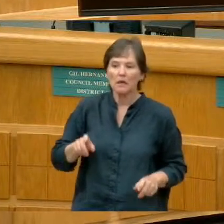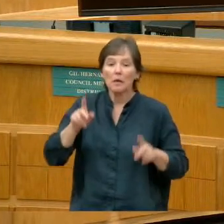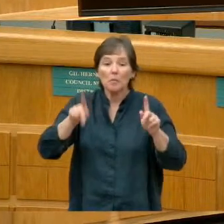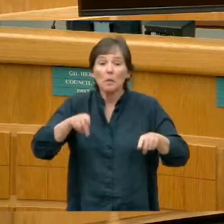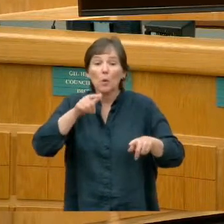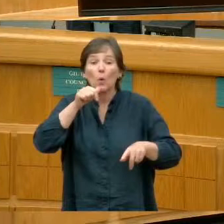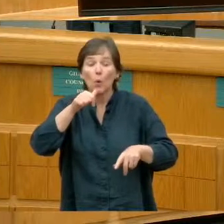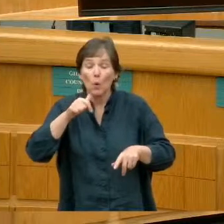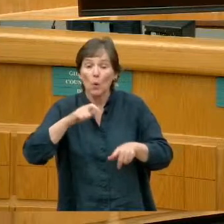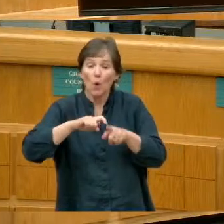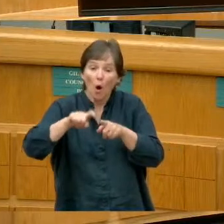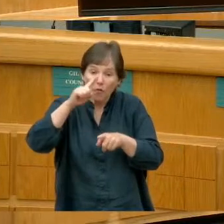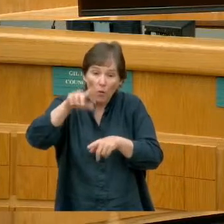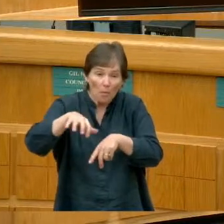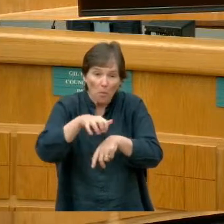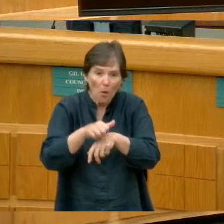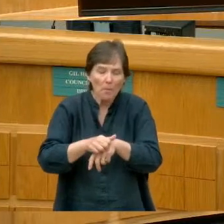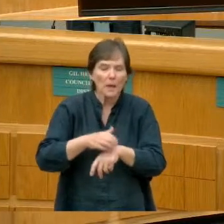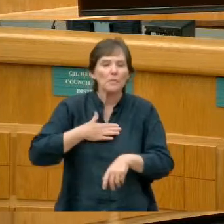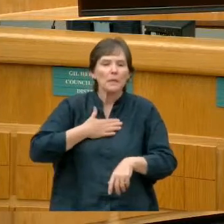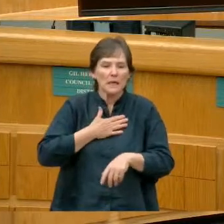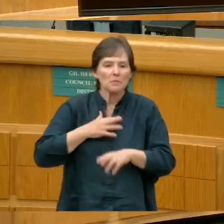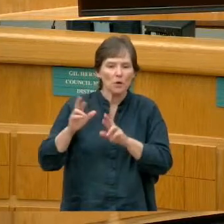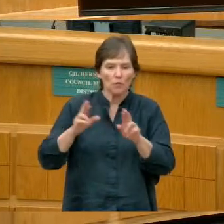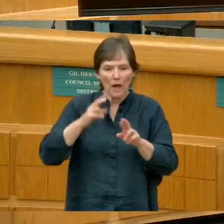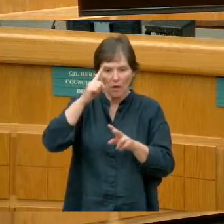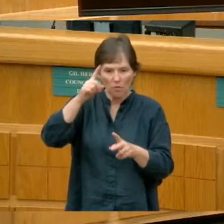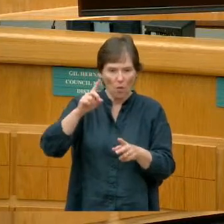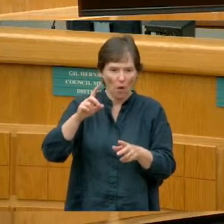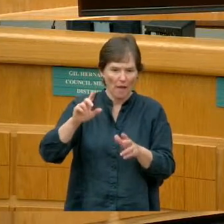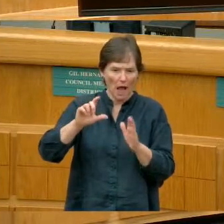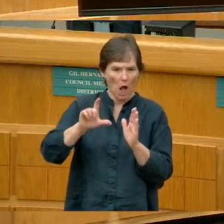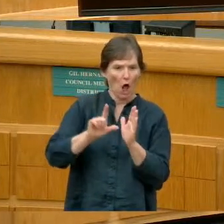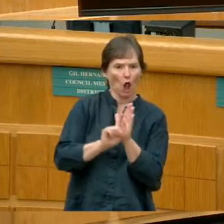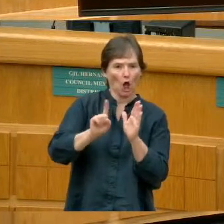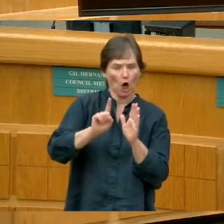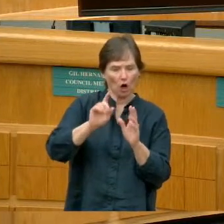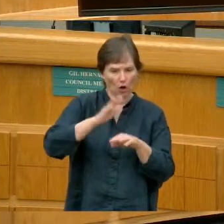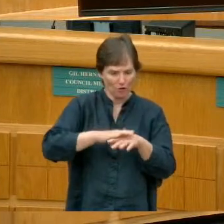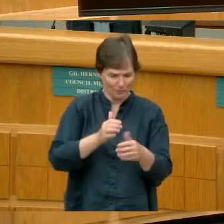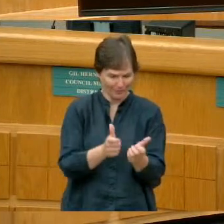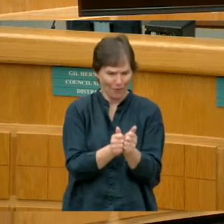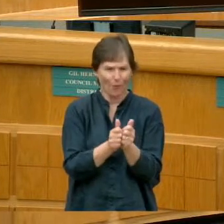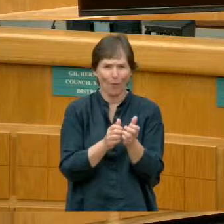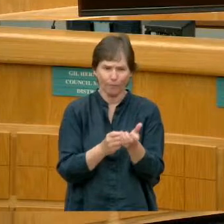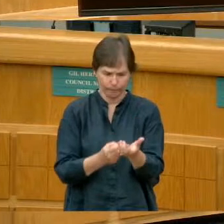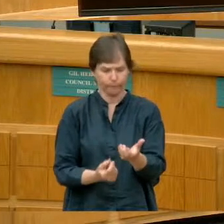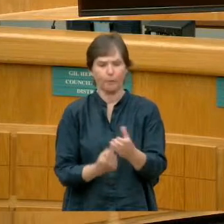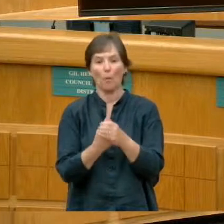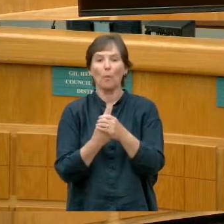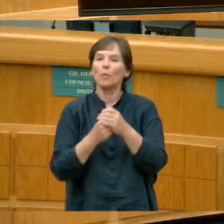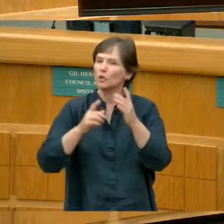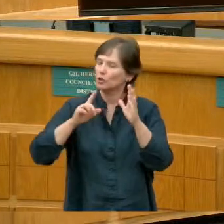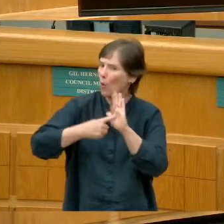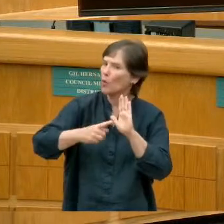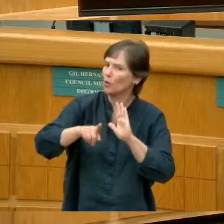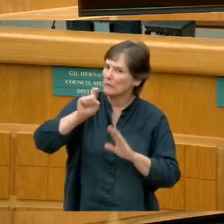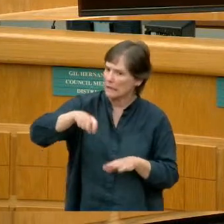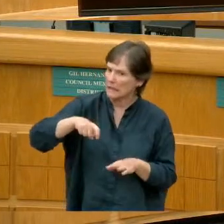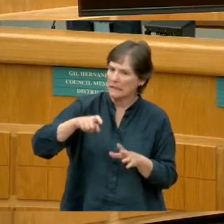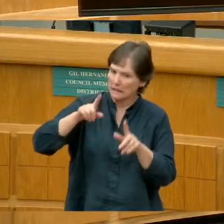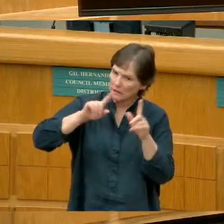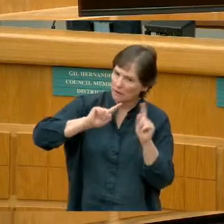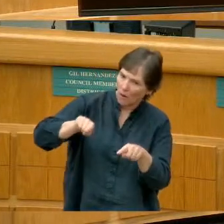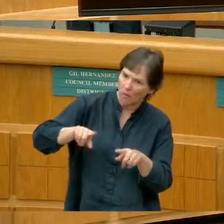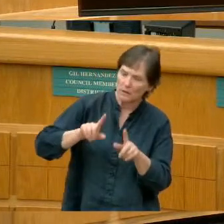message. And we're doing about 200 tests each of those days at the Horn location, at our health center location. That